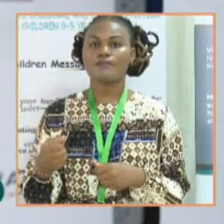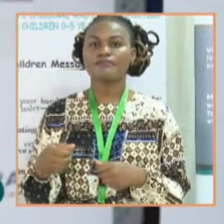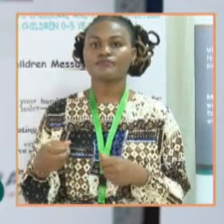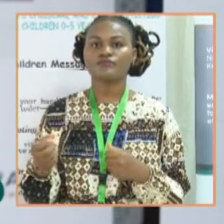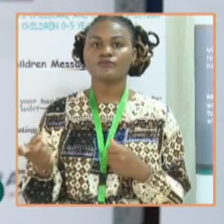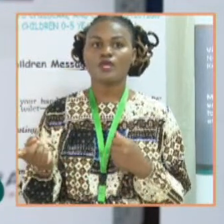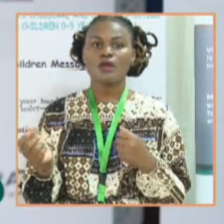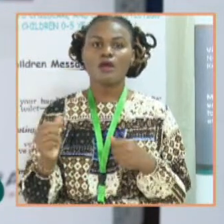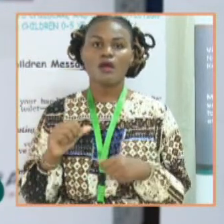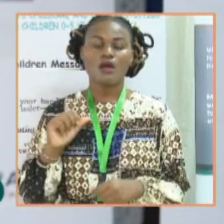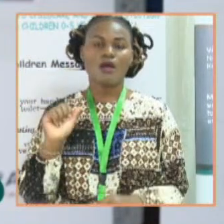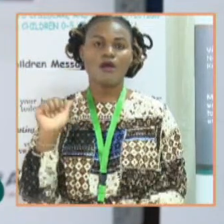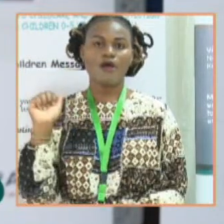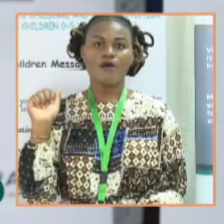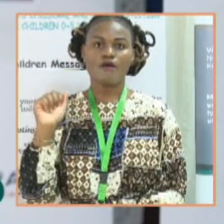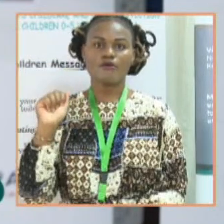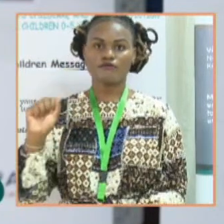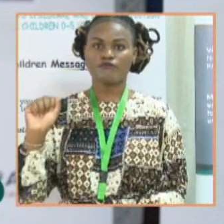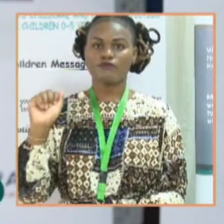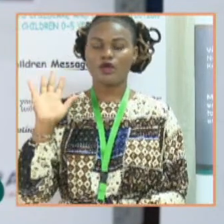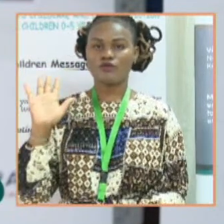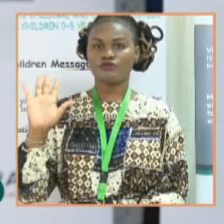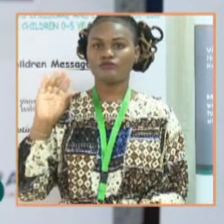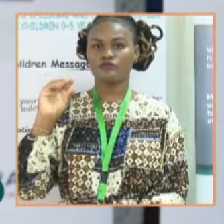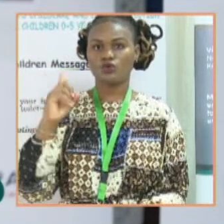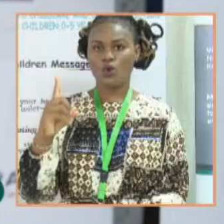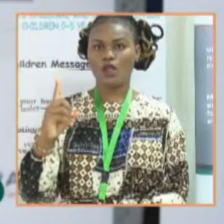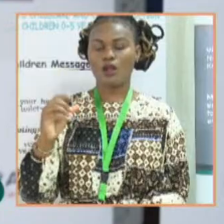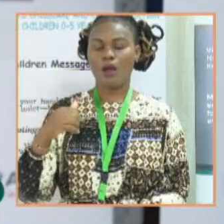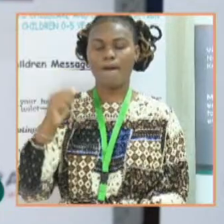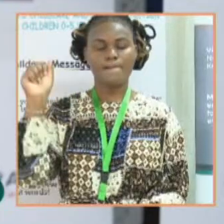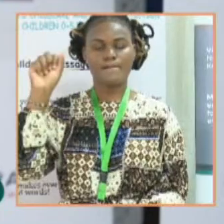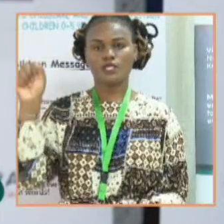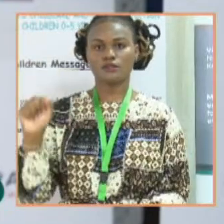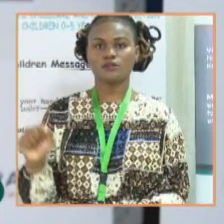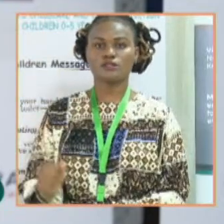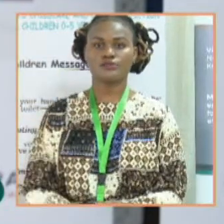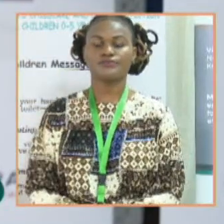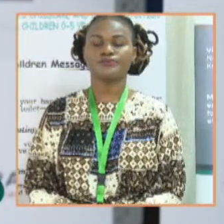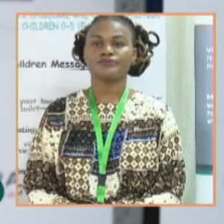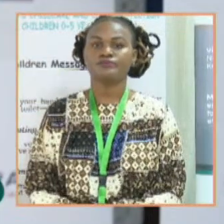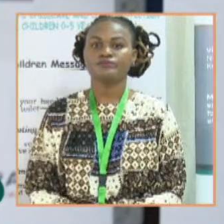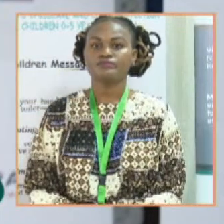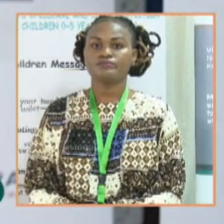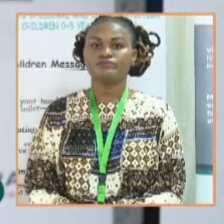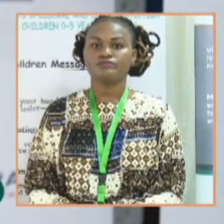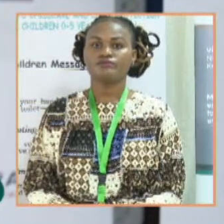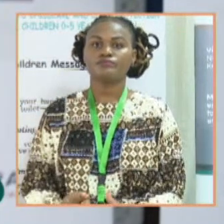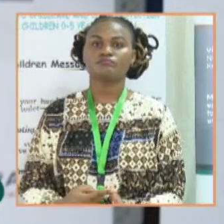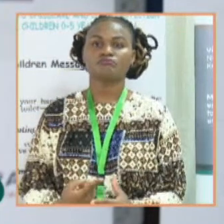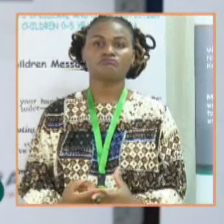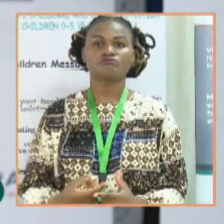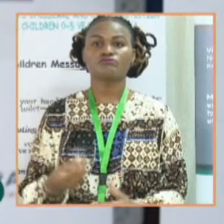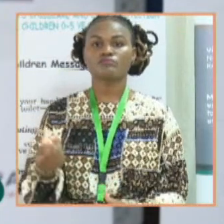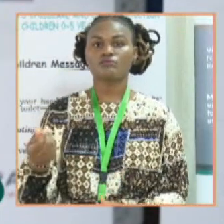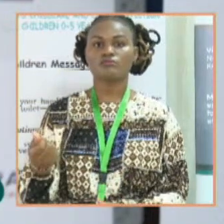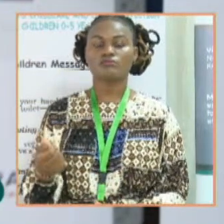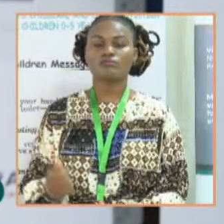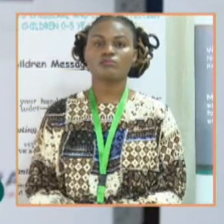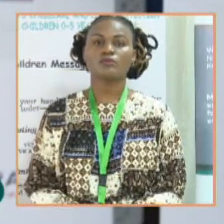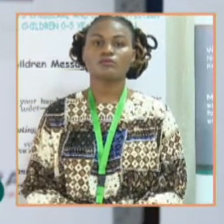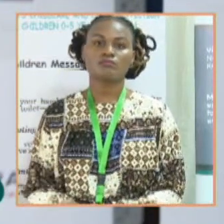not get a clear budget line. That's where you see the zeros. And then on the expenditure, then we again see the